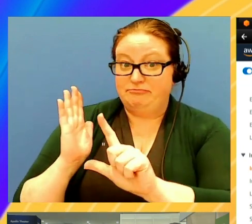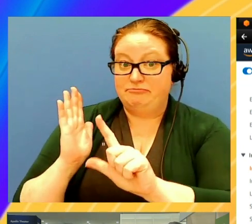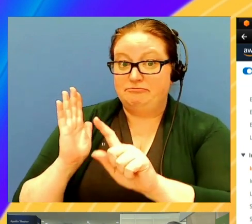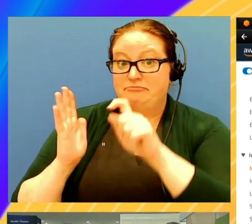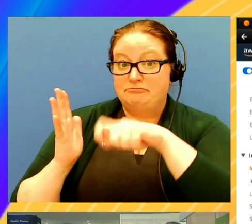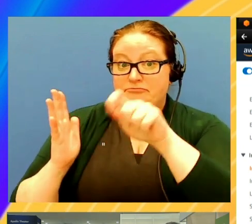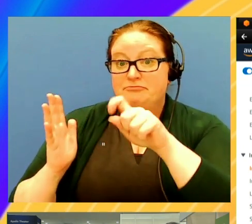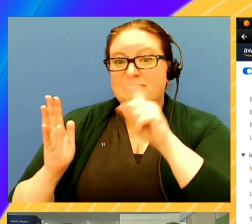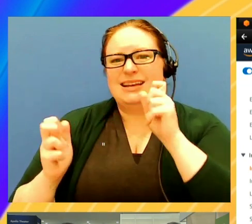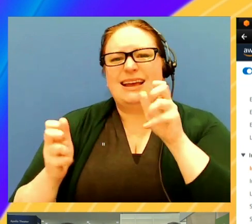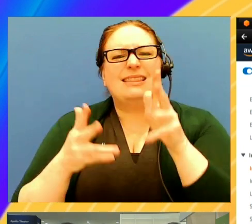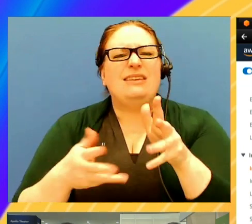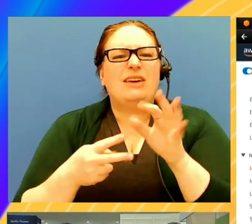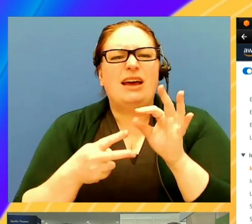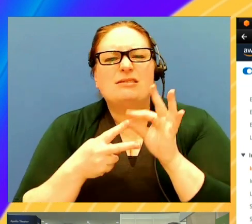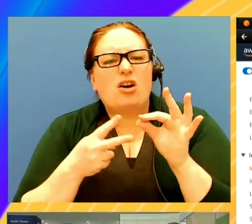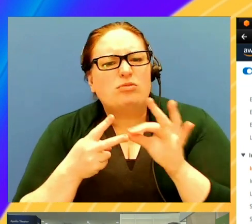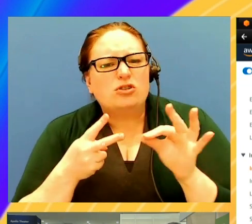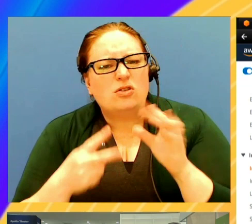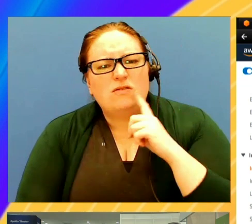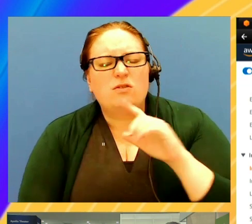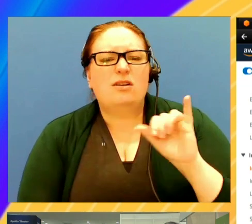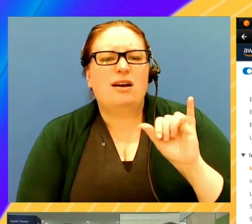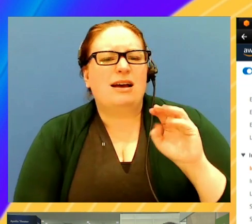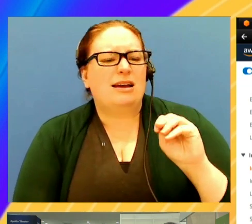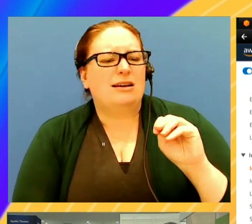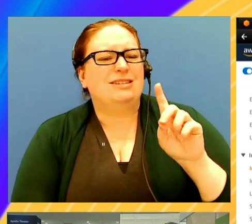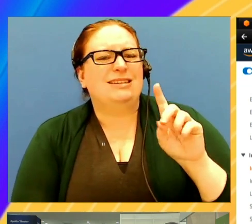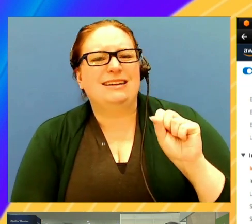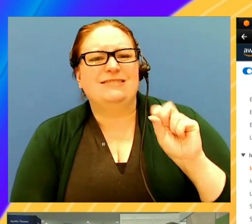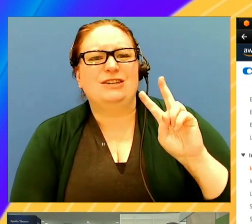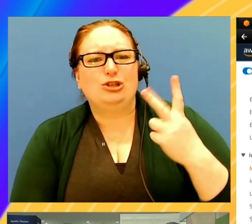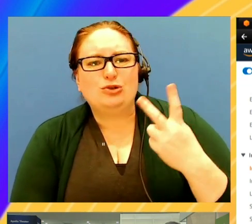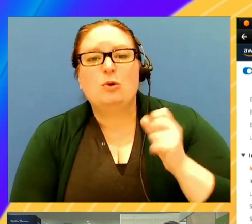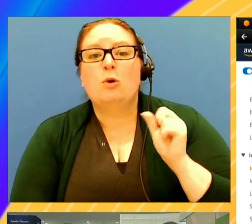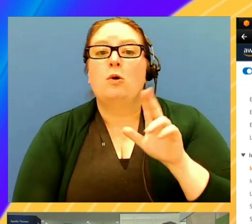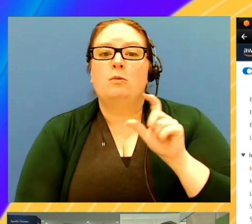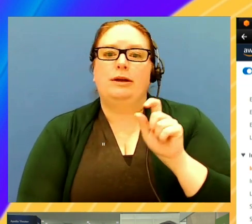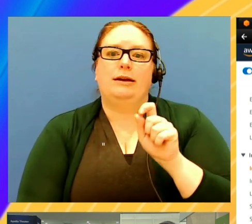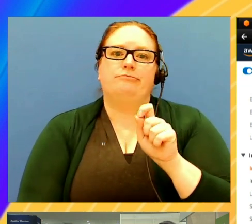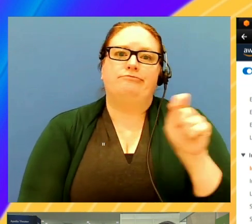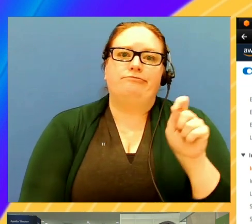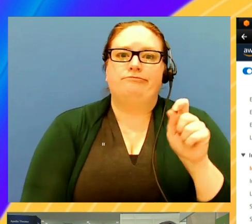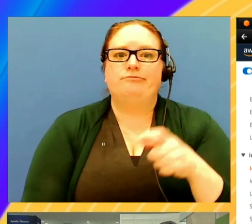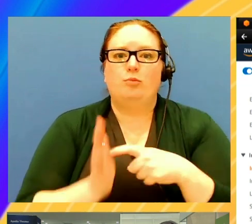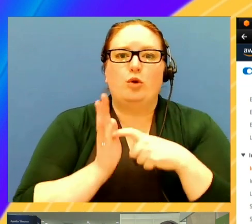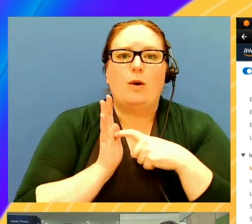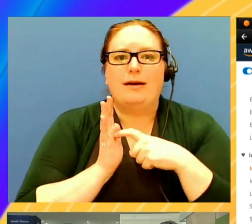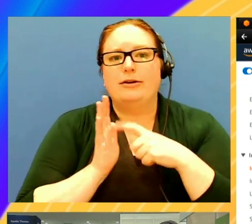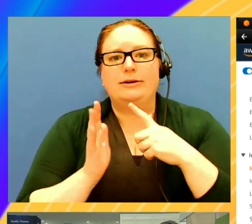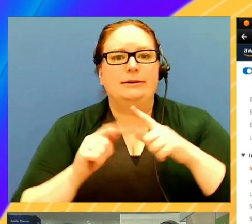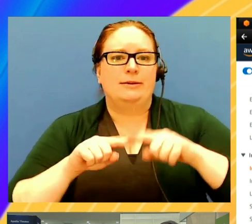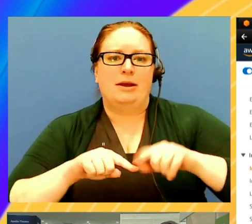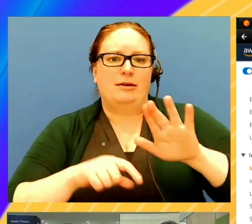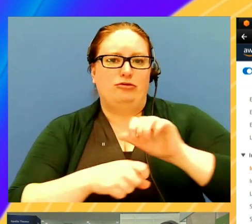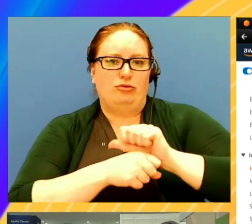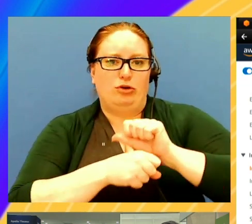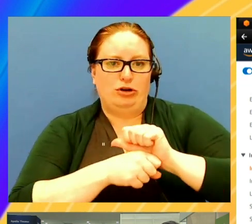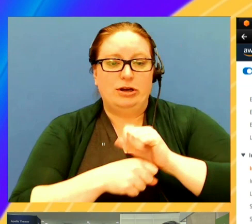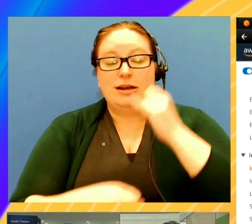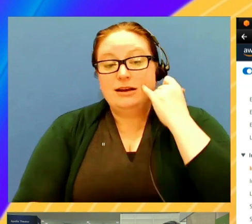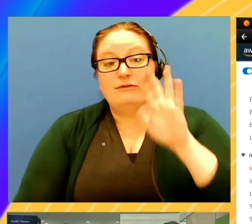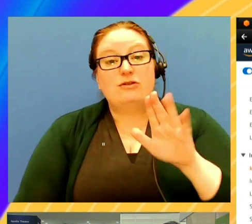either leave it as optional for IMDS v2 or we can flip it over to required depending on your workload. Now, if your instances are